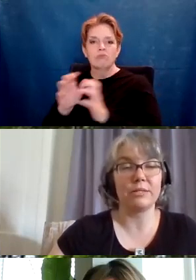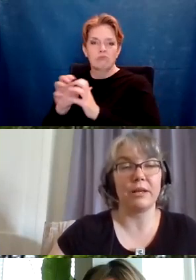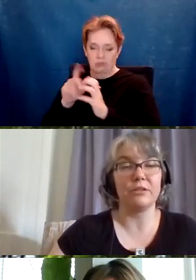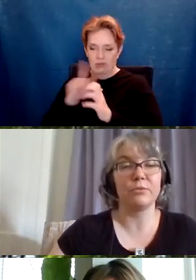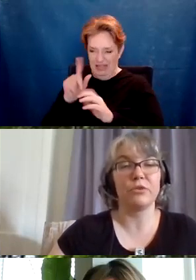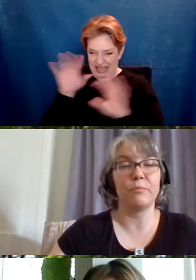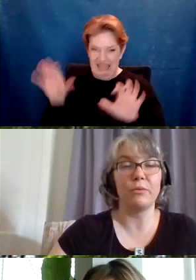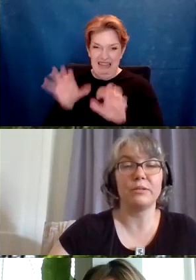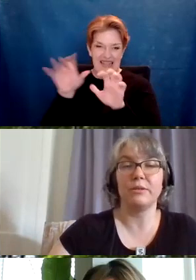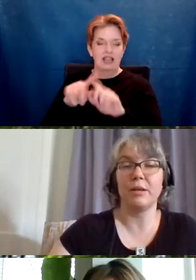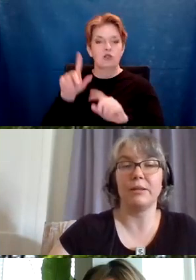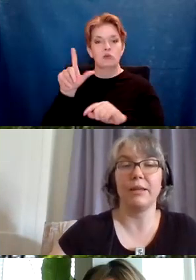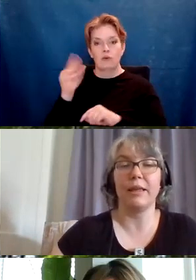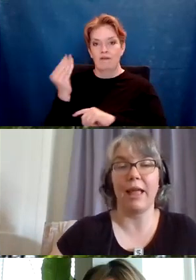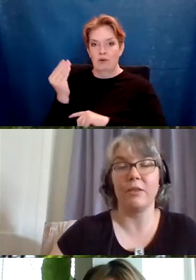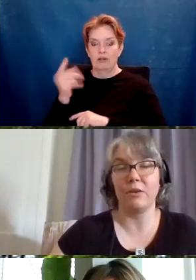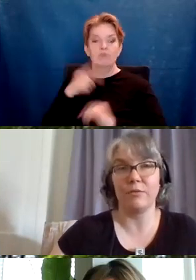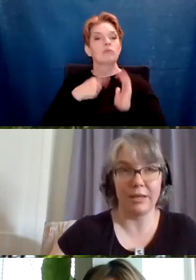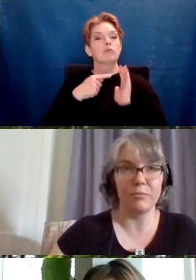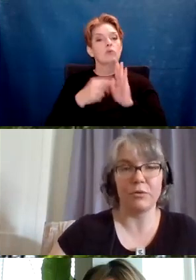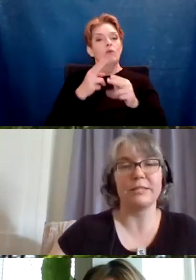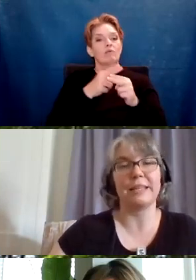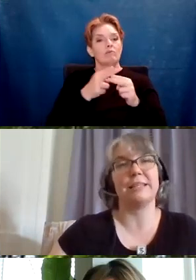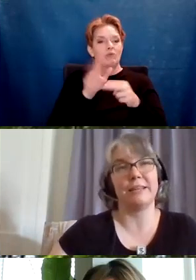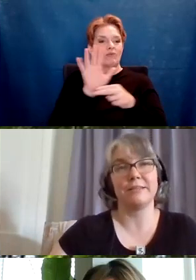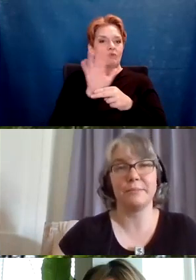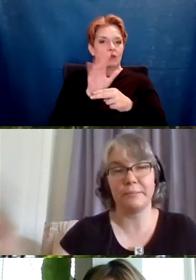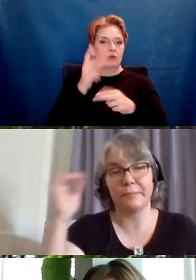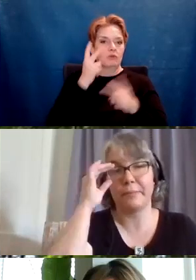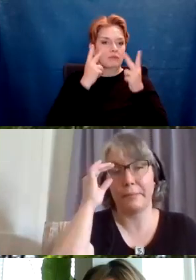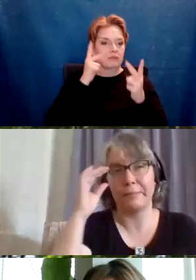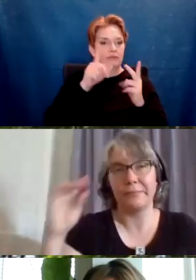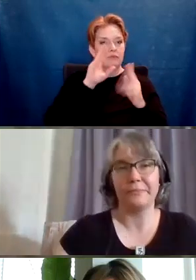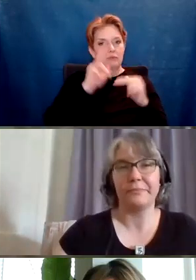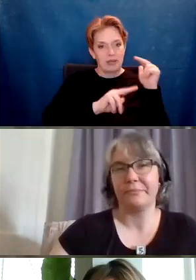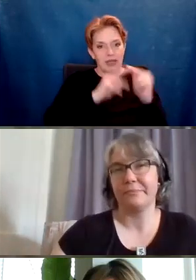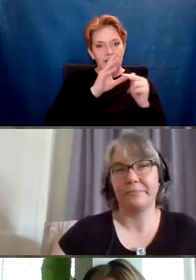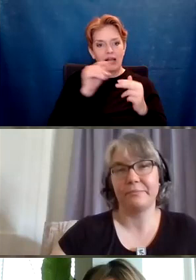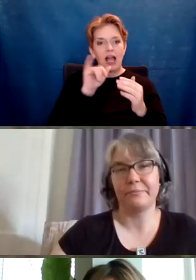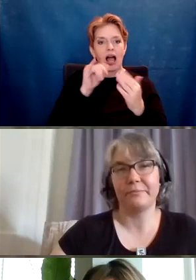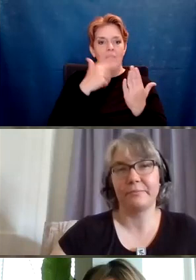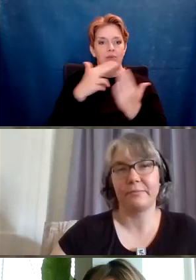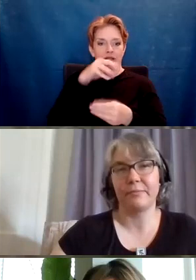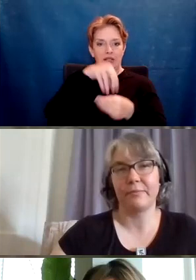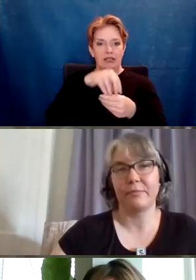work that was done to preserve both this unique building and the unique murals it contains.